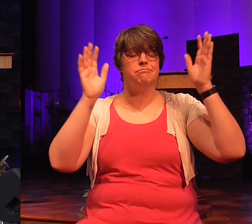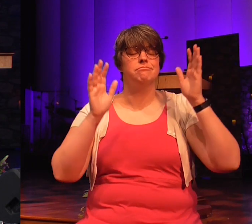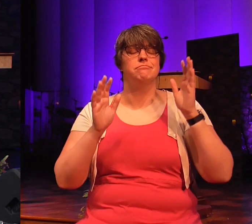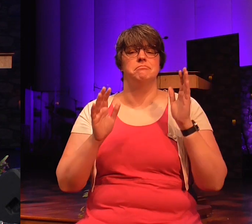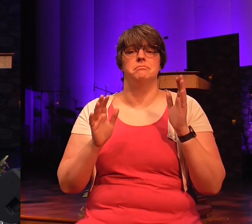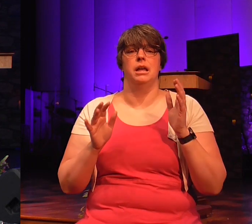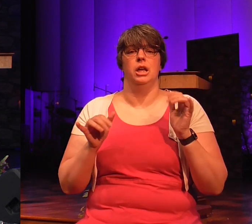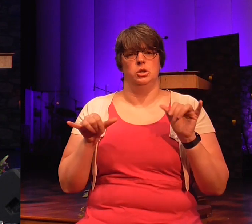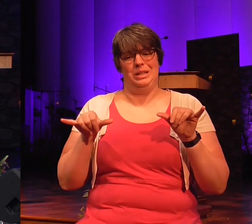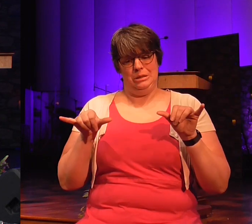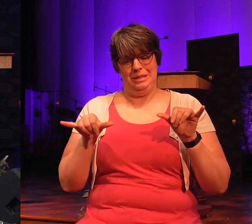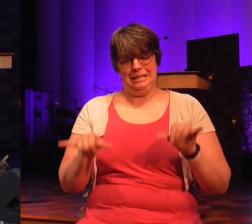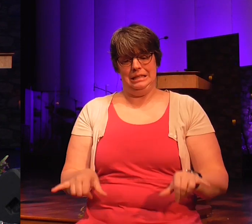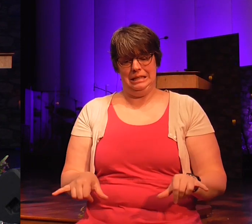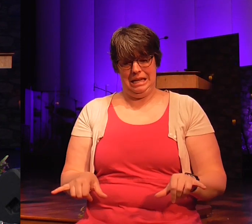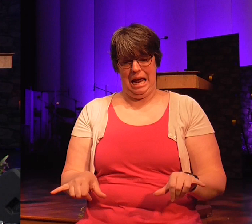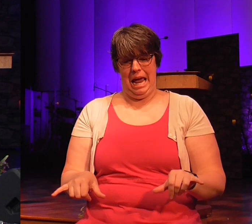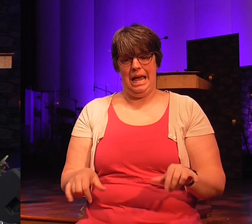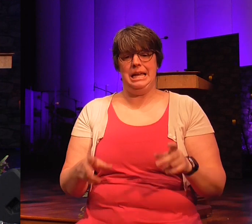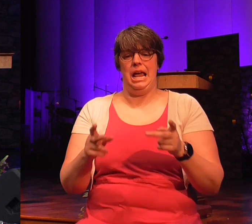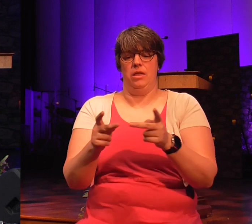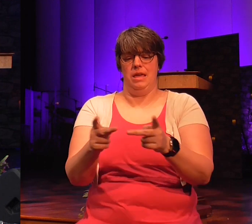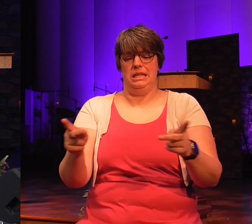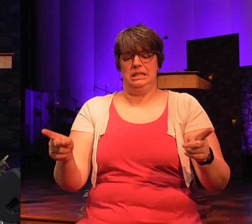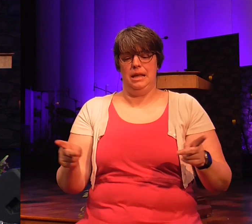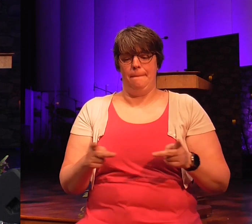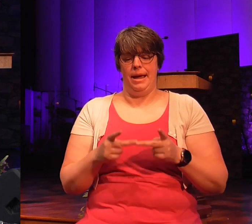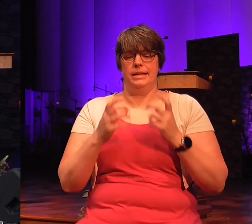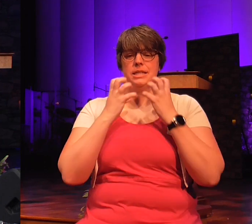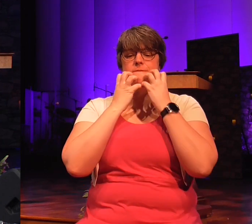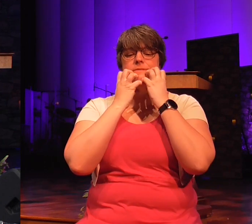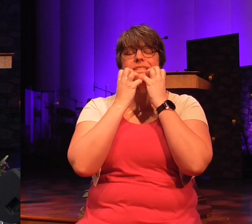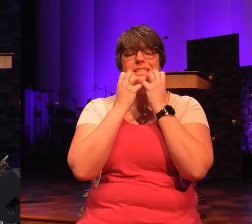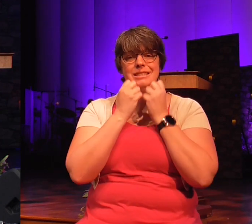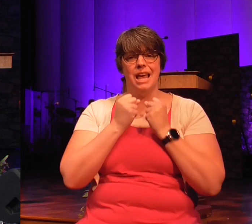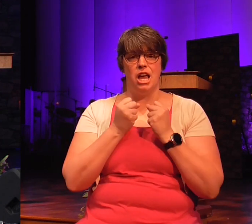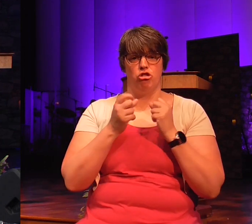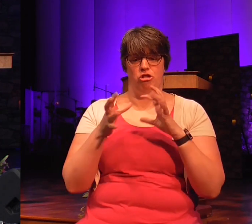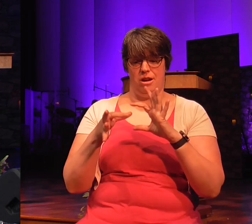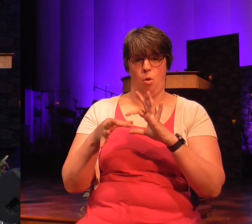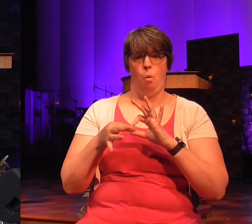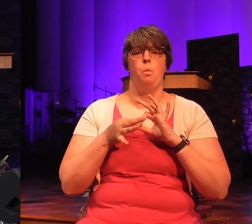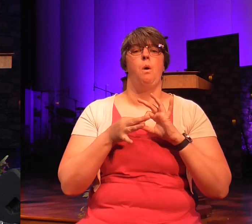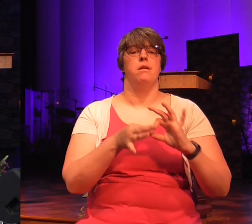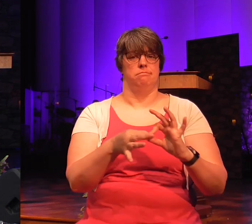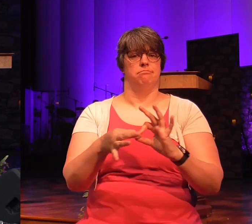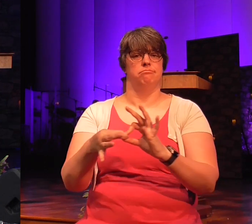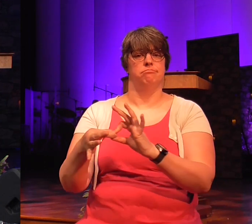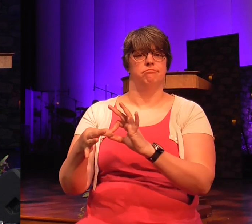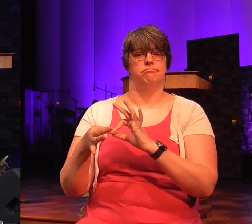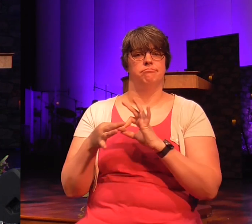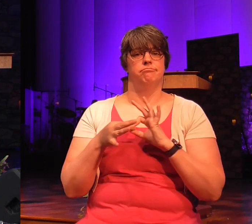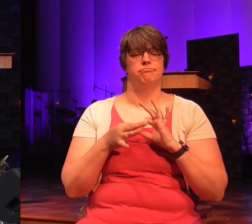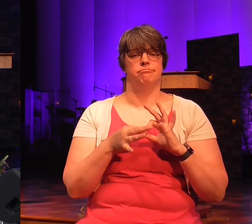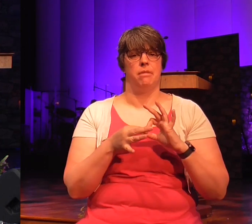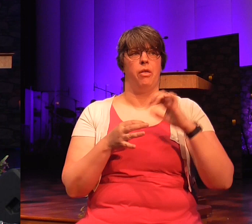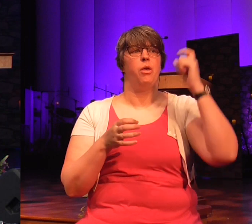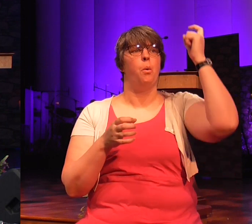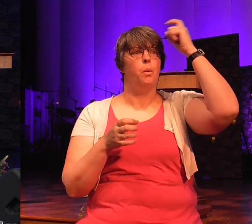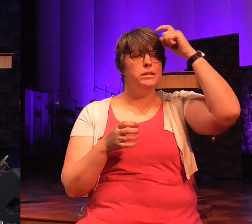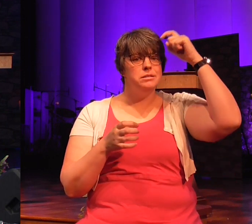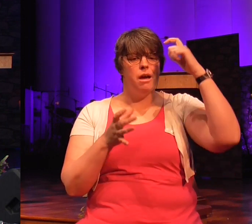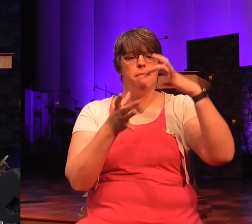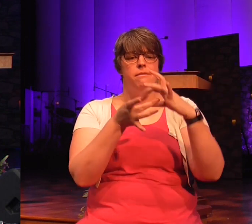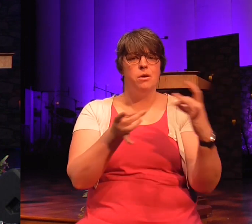we stay in the space of sacred oneness through the wisdom of the words